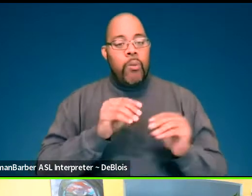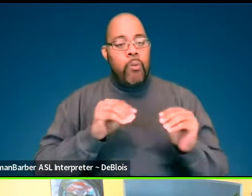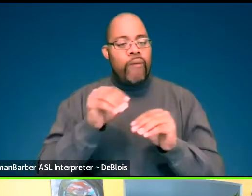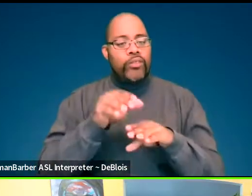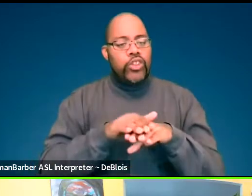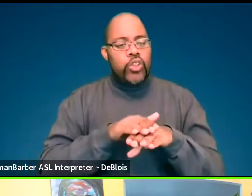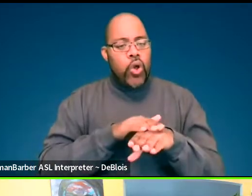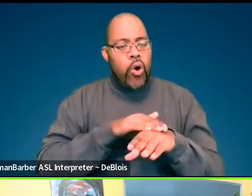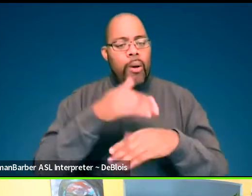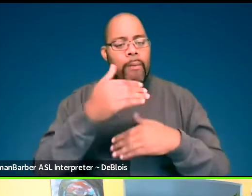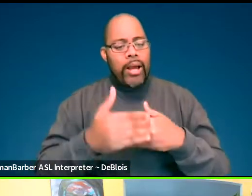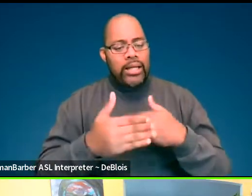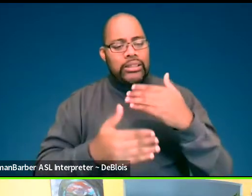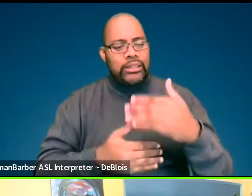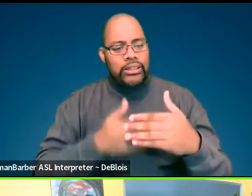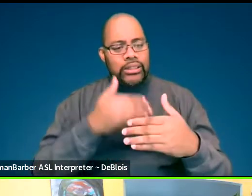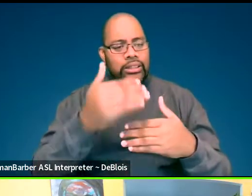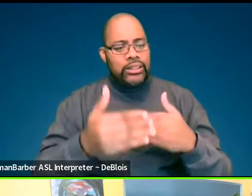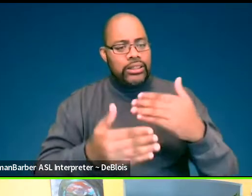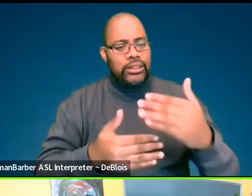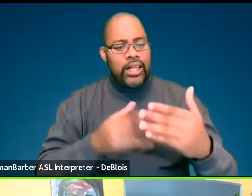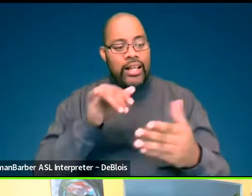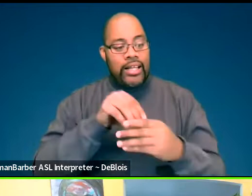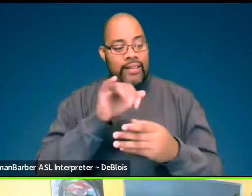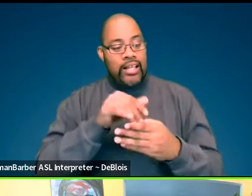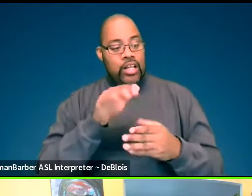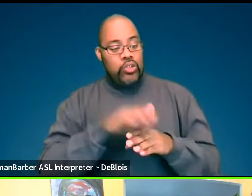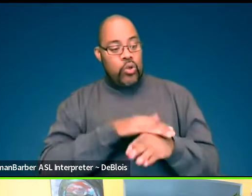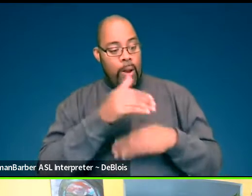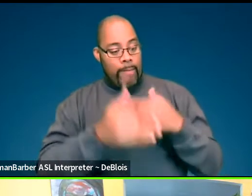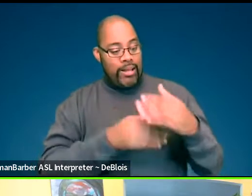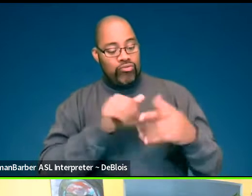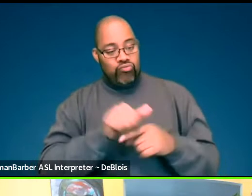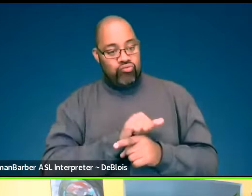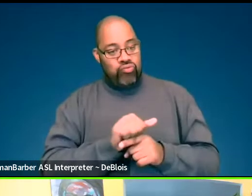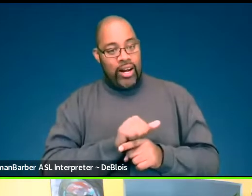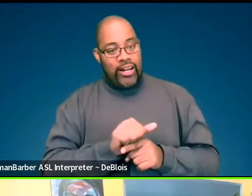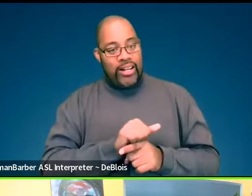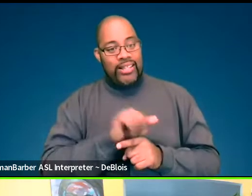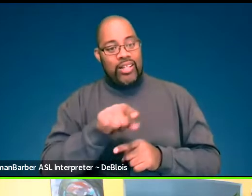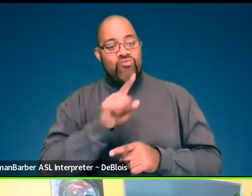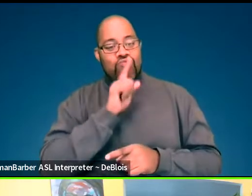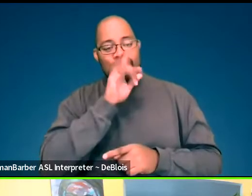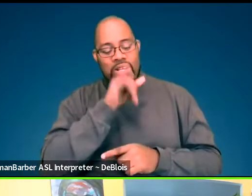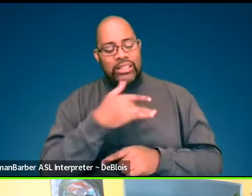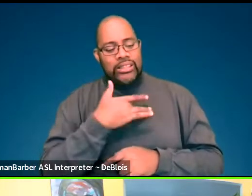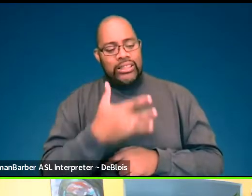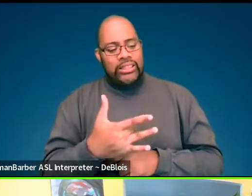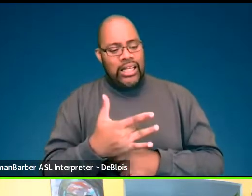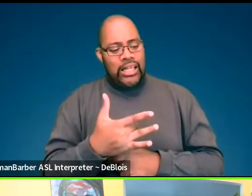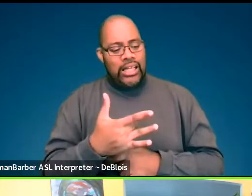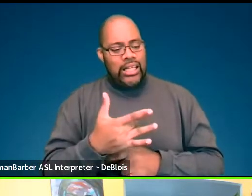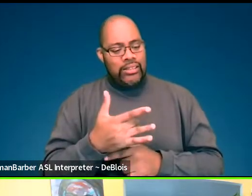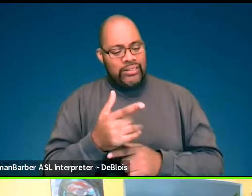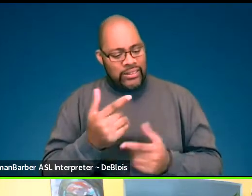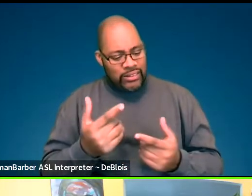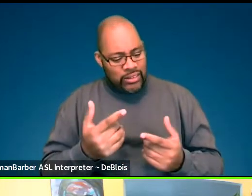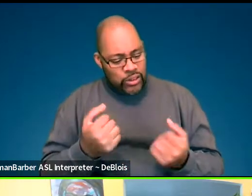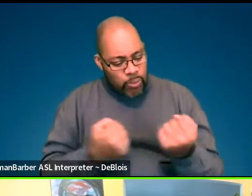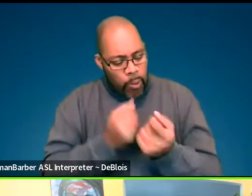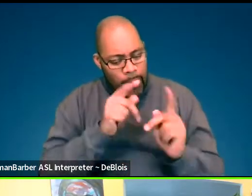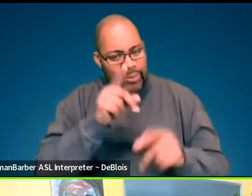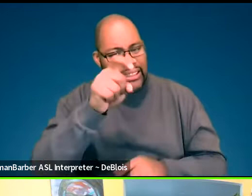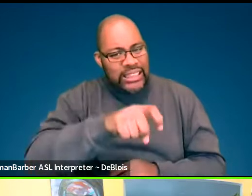slower pace, right? And it's in that slower pace and training that you really tend to people's needs in those